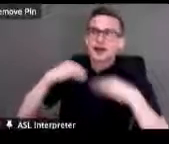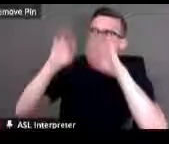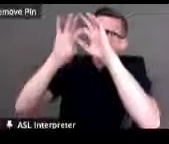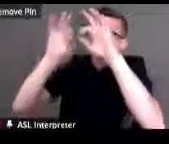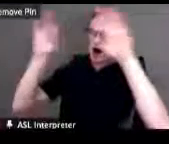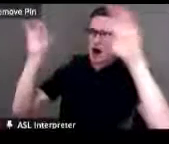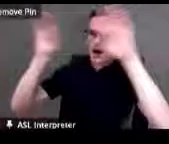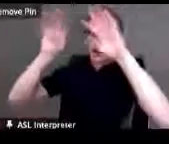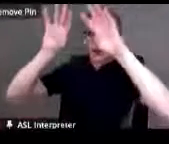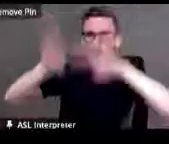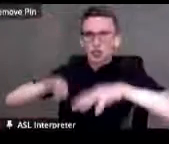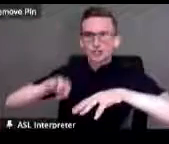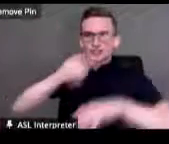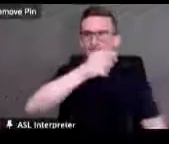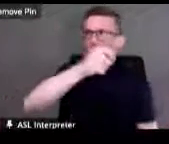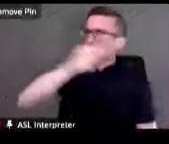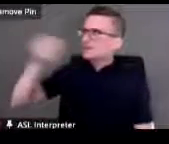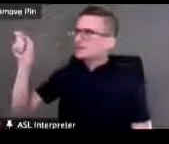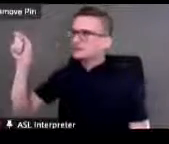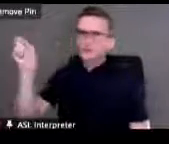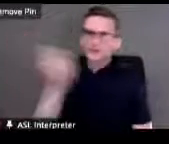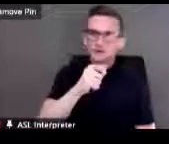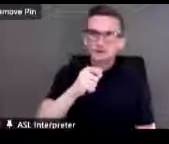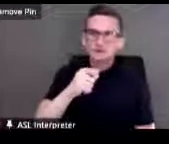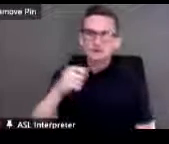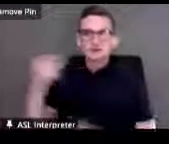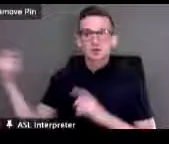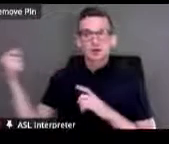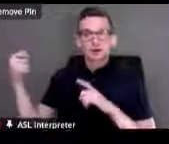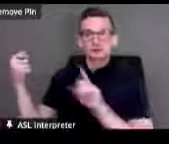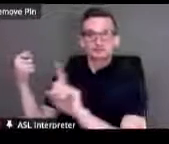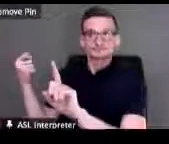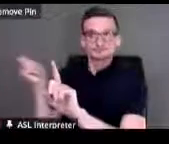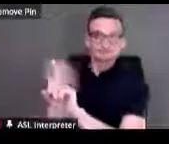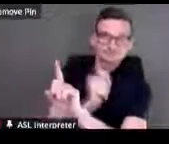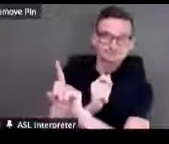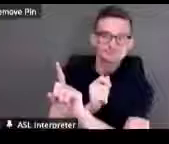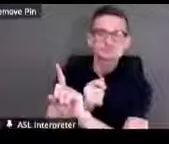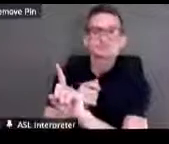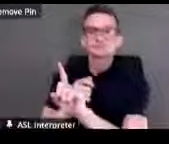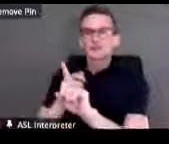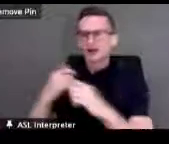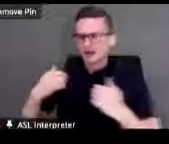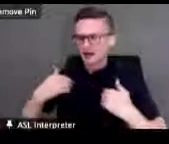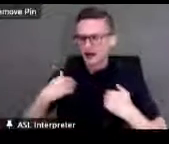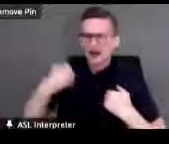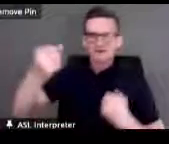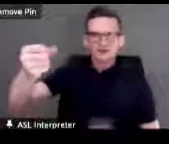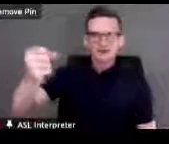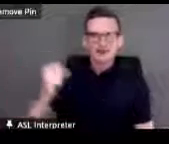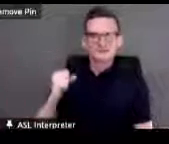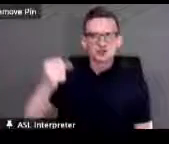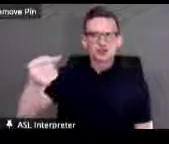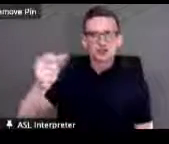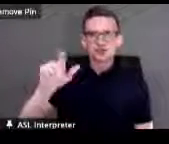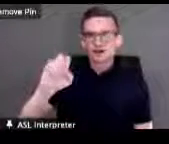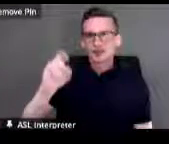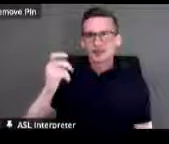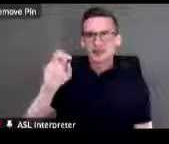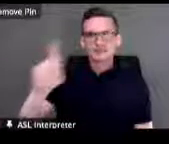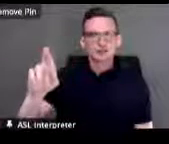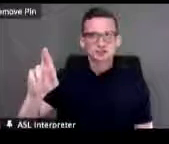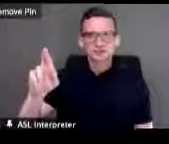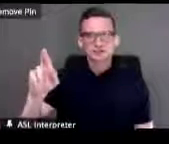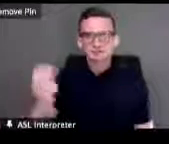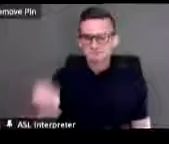all these bunch of little levers that you would push. And it's my very first time voting, and my mother, she and